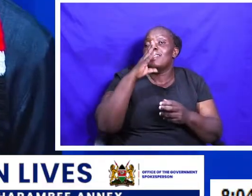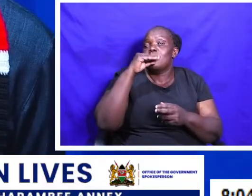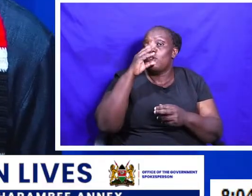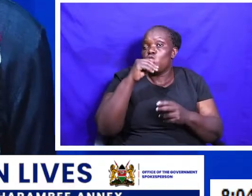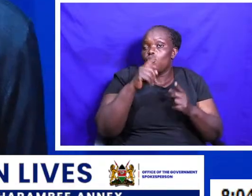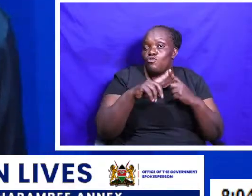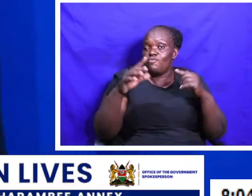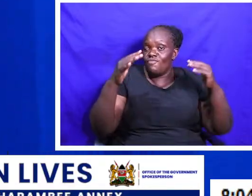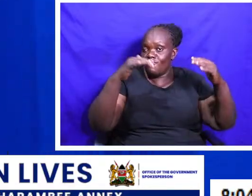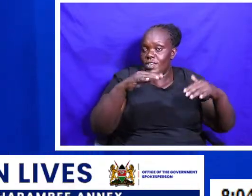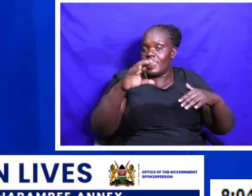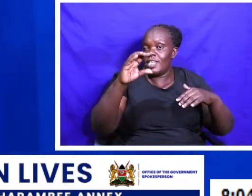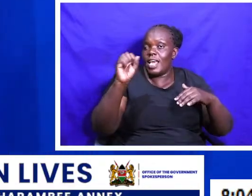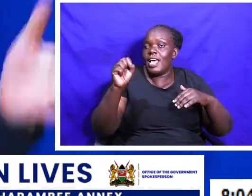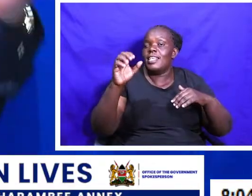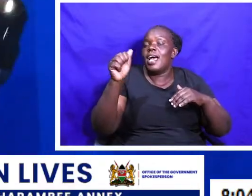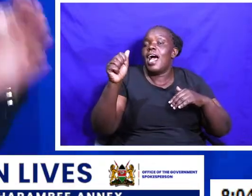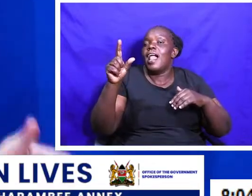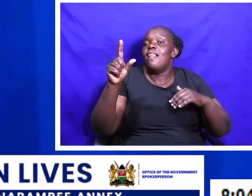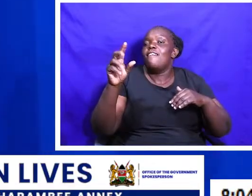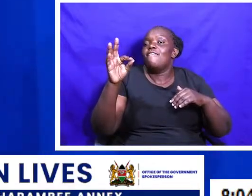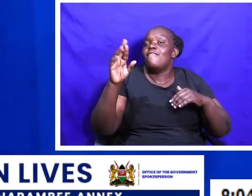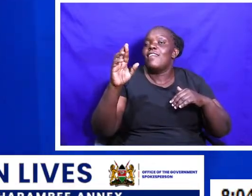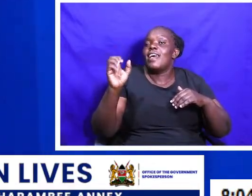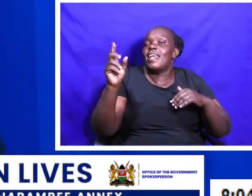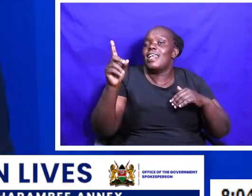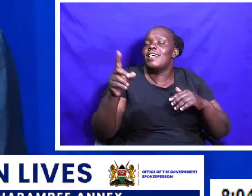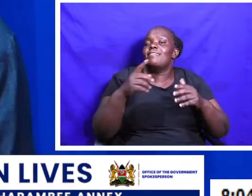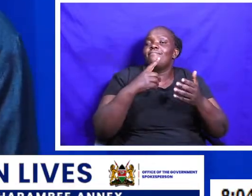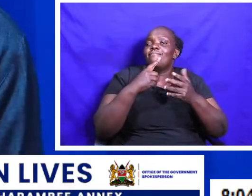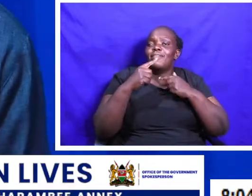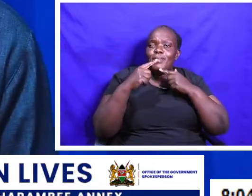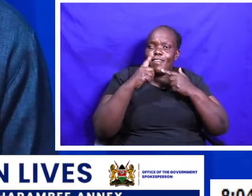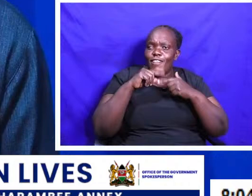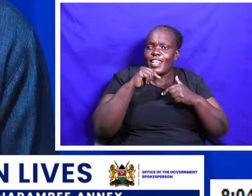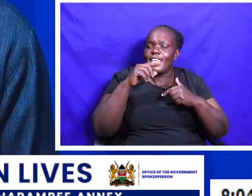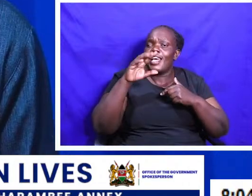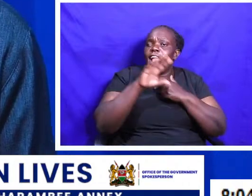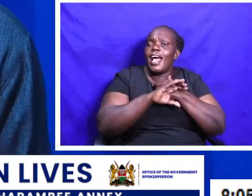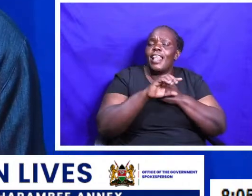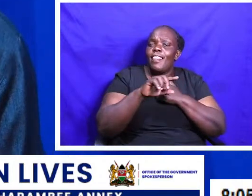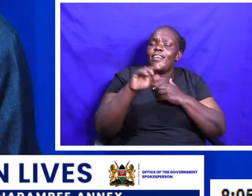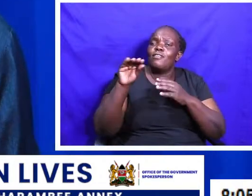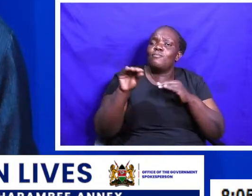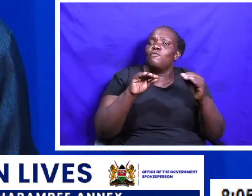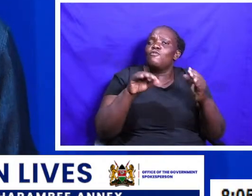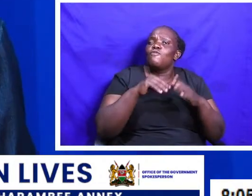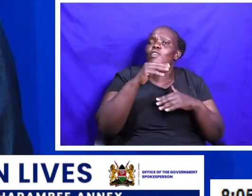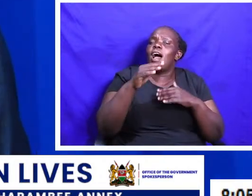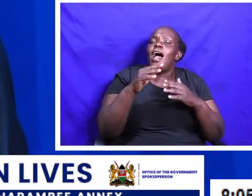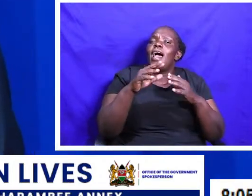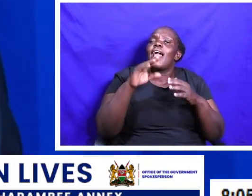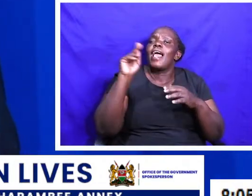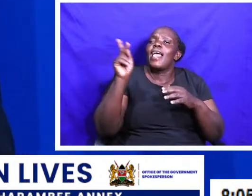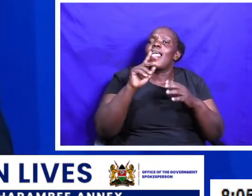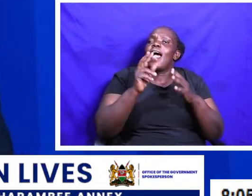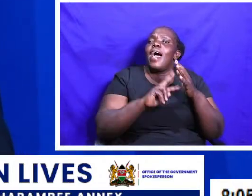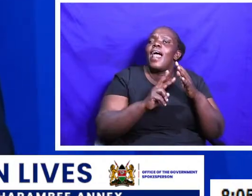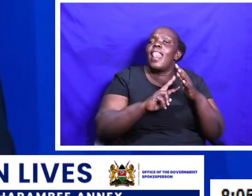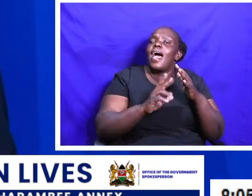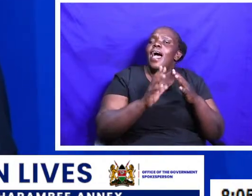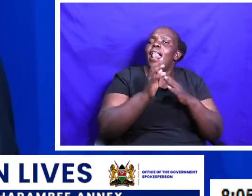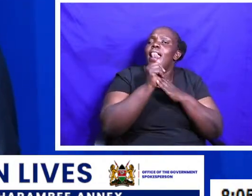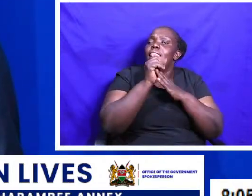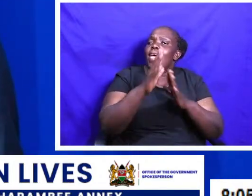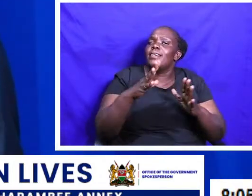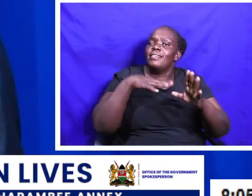a delegation together with the CS Alfred Mutua and PS Roslyn Njogu. So this country is moving forward. Kenya, under the leadership of His